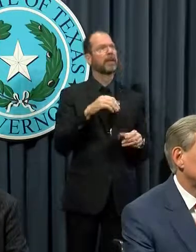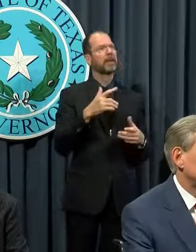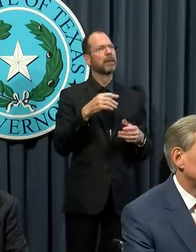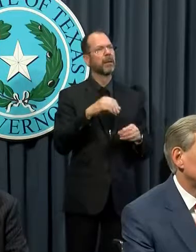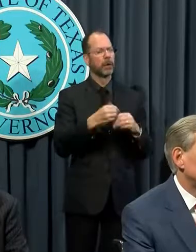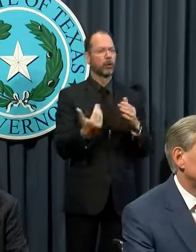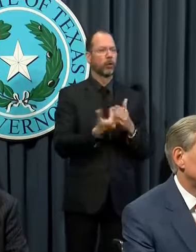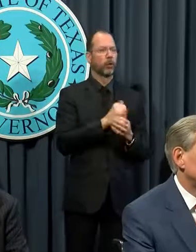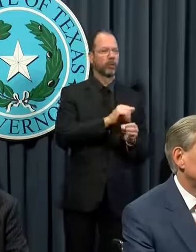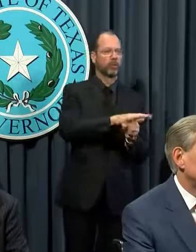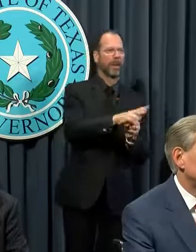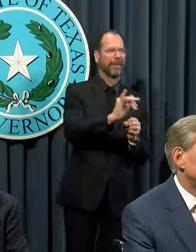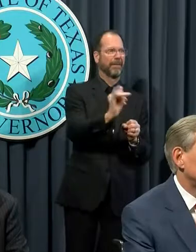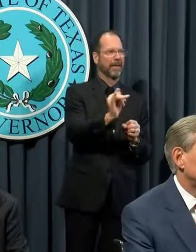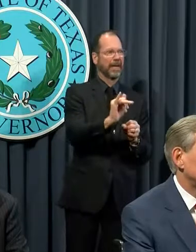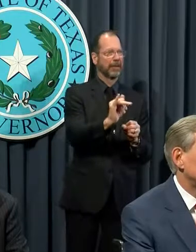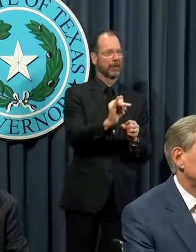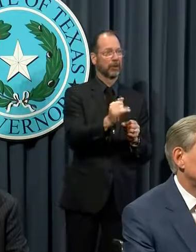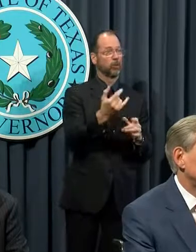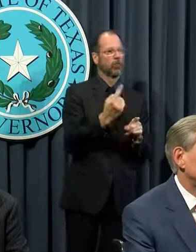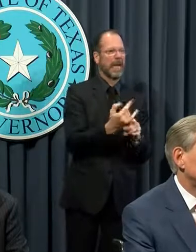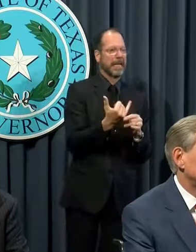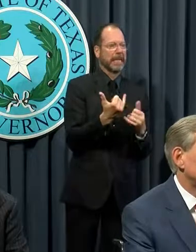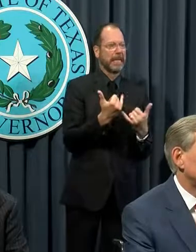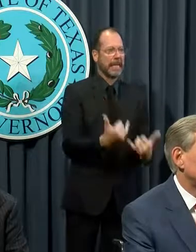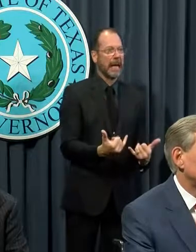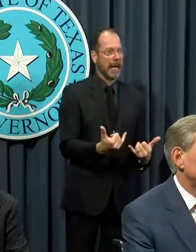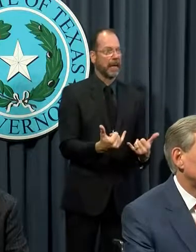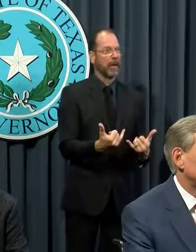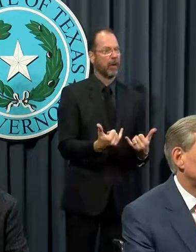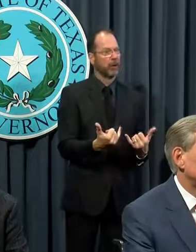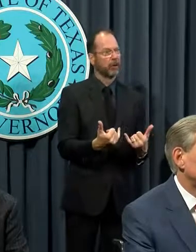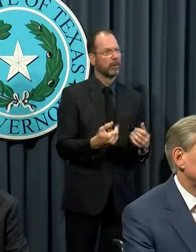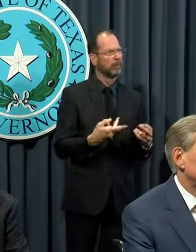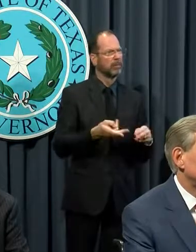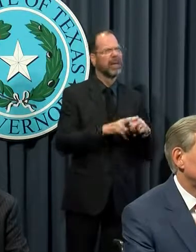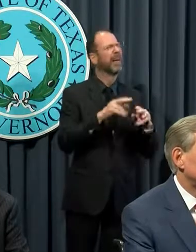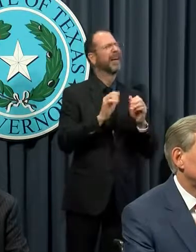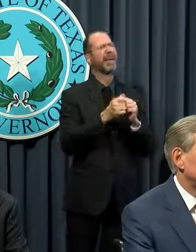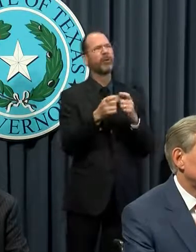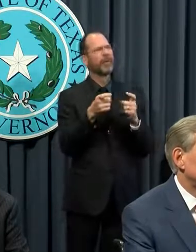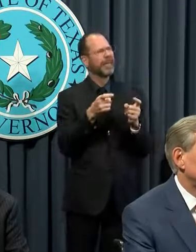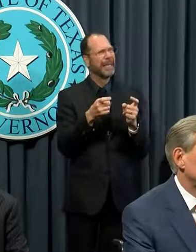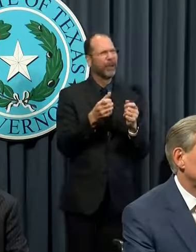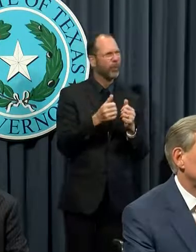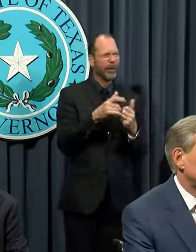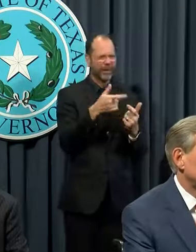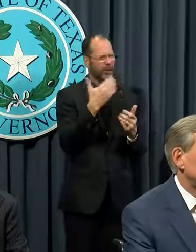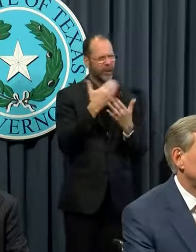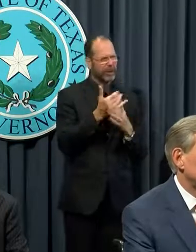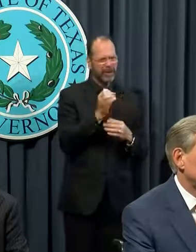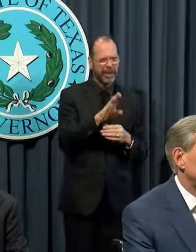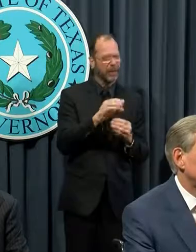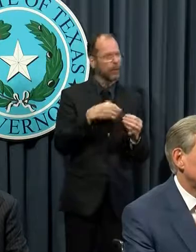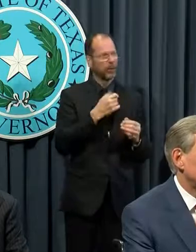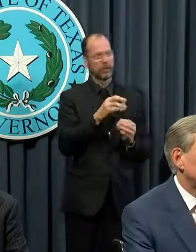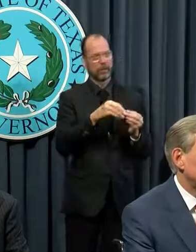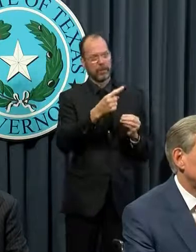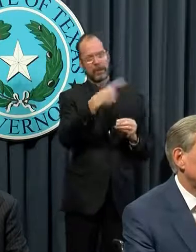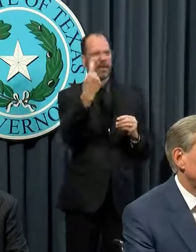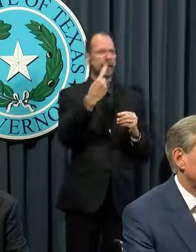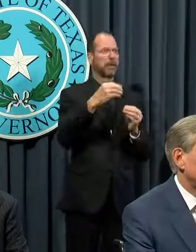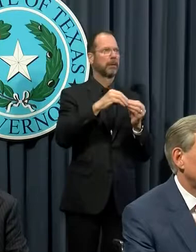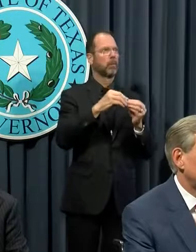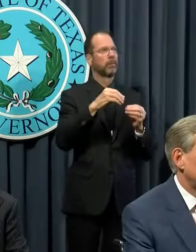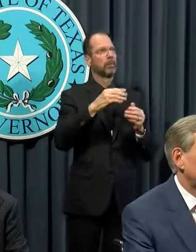new coronavirus infections. That's how we're ranked this second. I was just checking it. So how do you feel that we've done a good job when we're number one